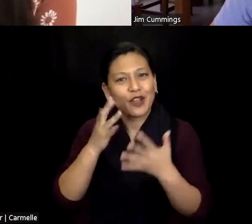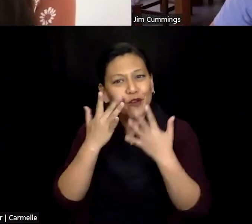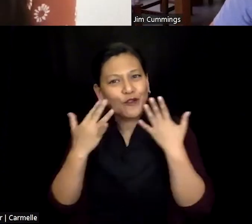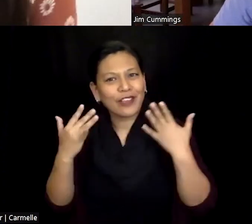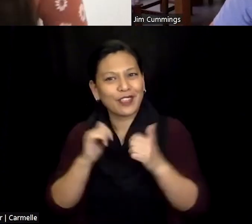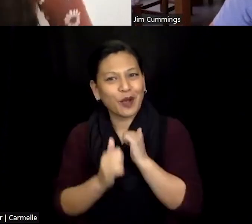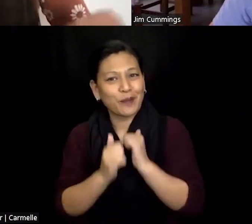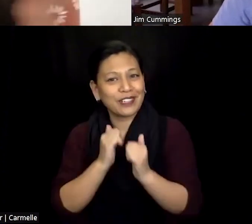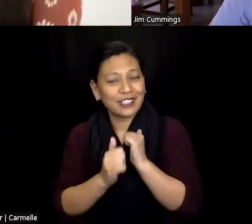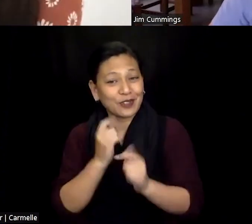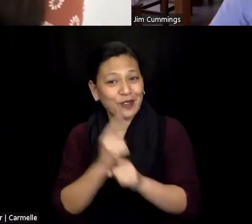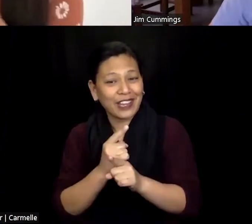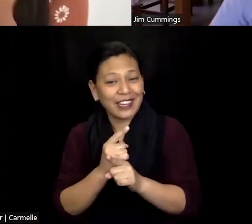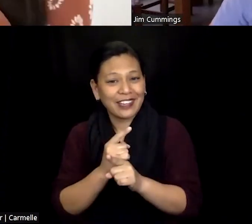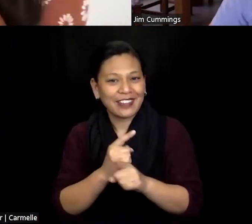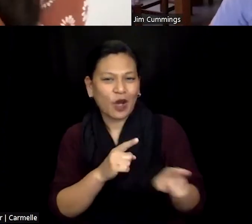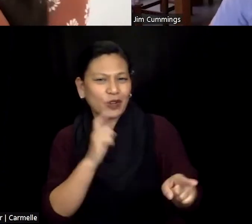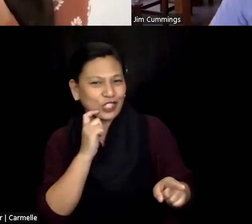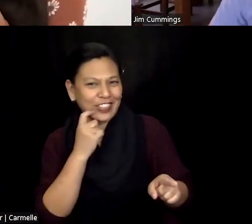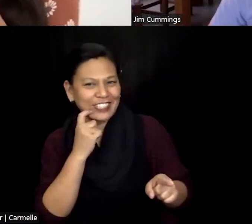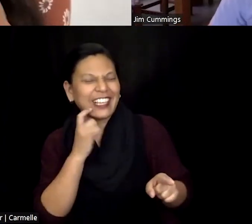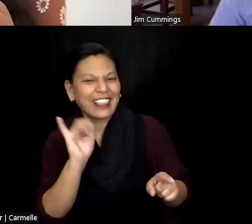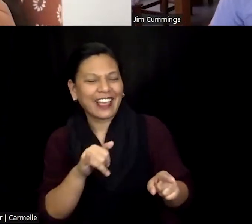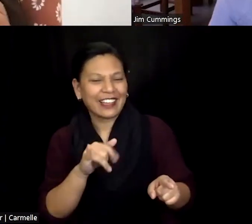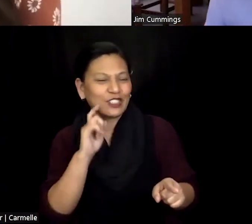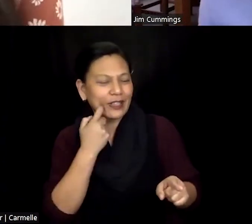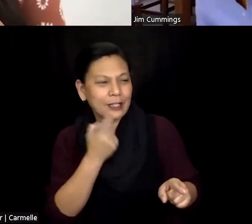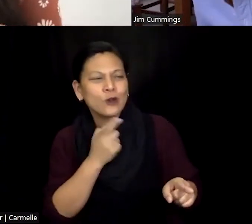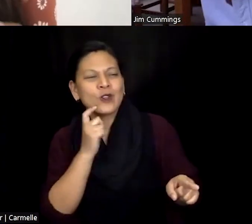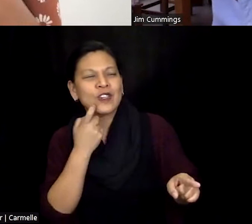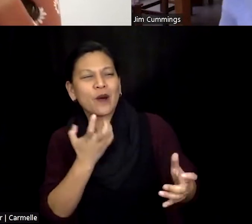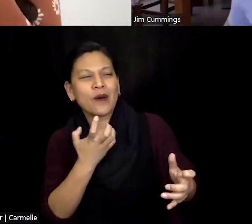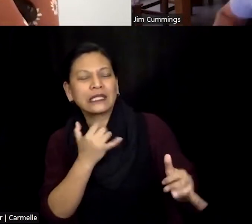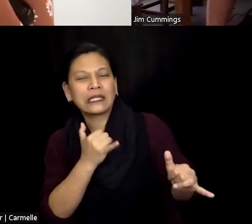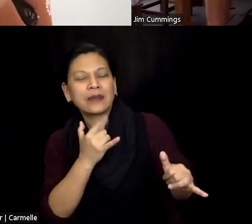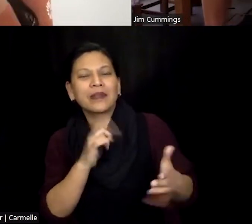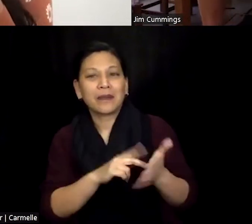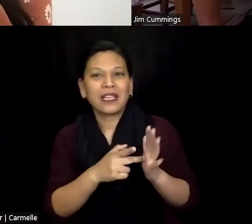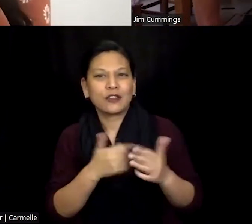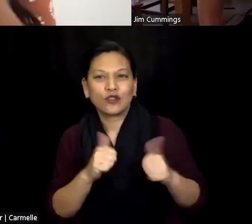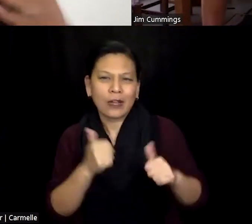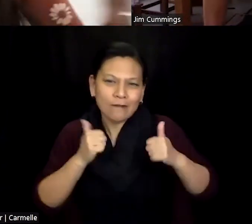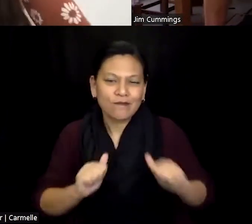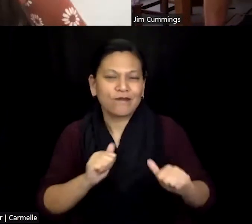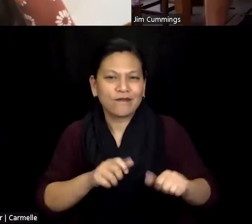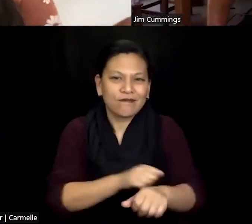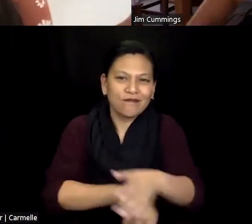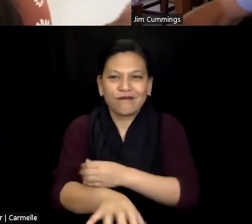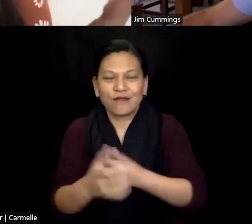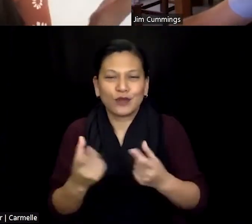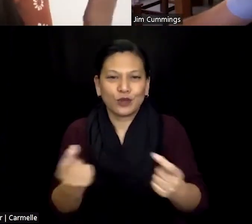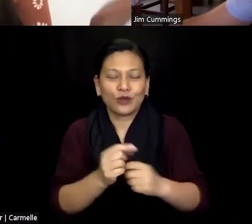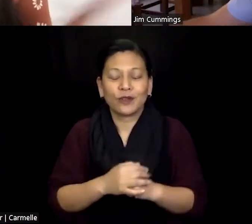that, jealousy. It is the basis of jealousy. Yeah. And I know to a lot